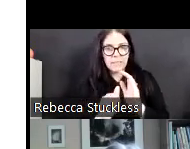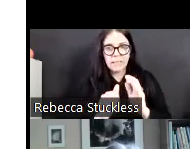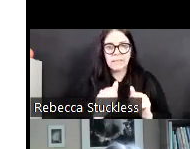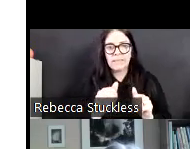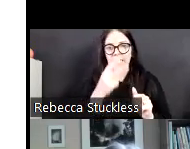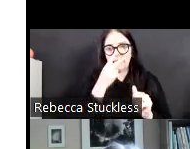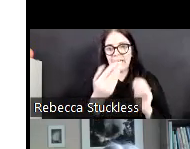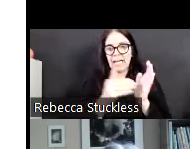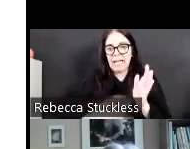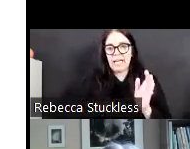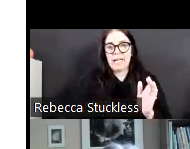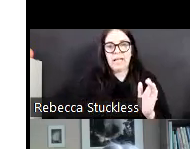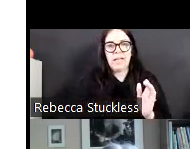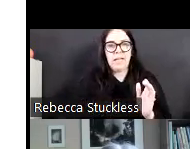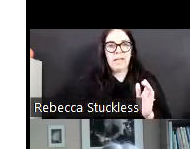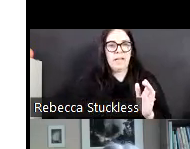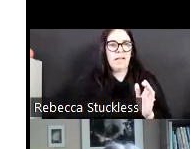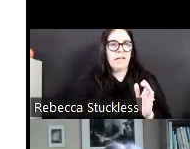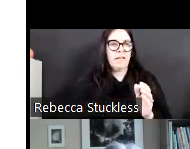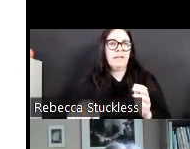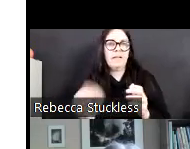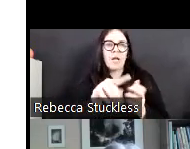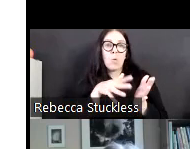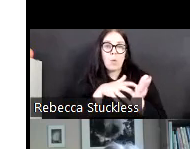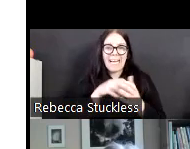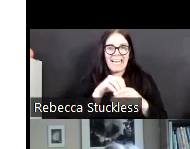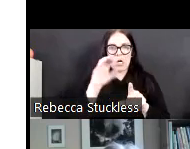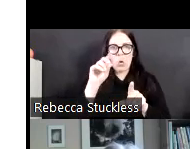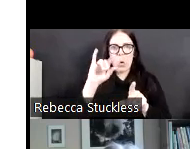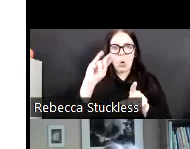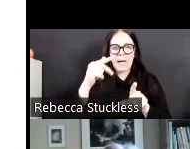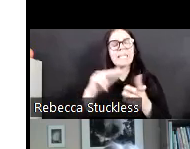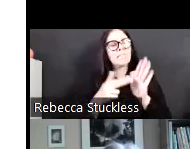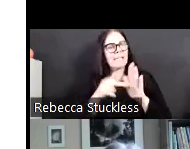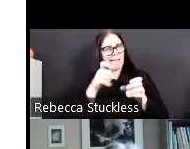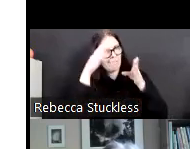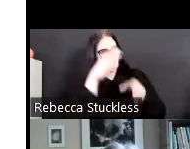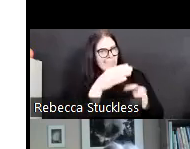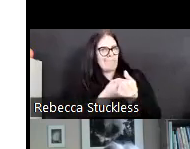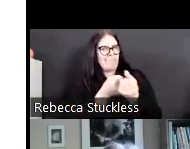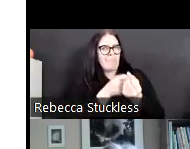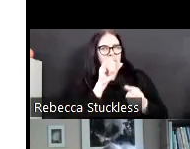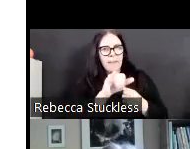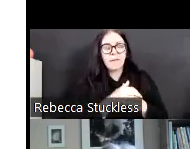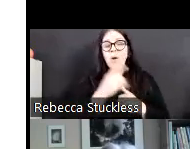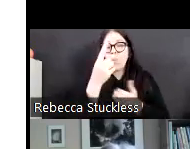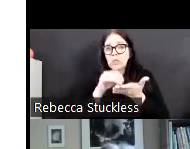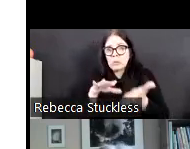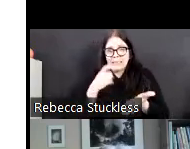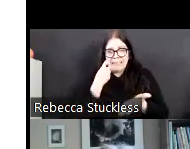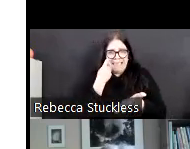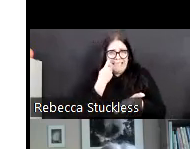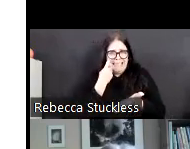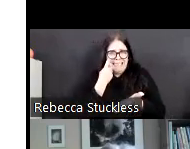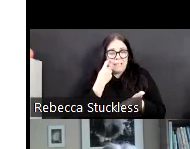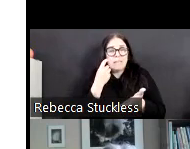that they were weak in the decoding. So that means we better tackle that. This is interestingly, we had one student very recently who